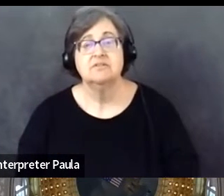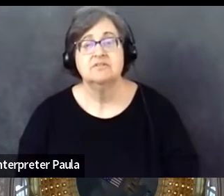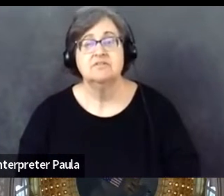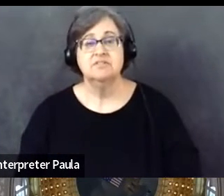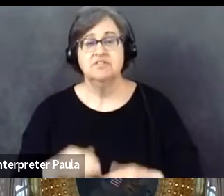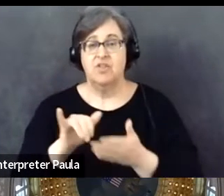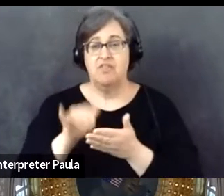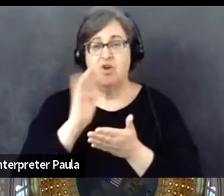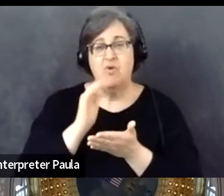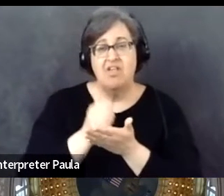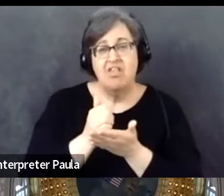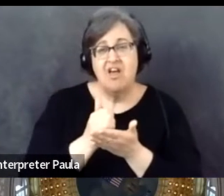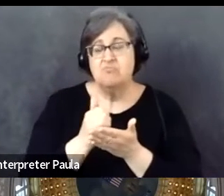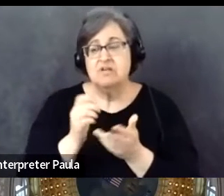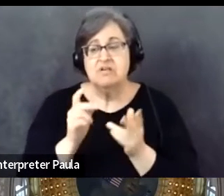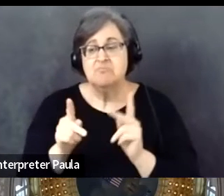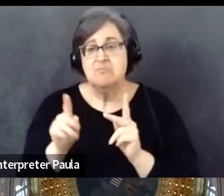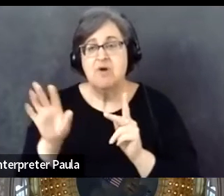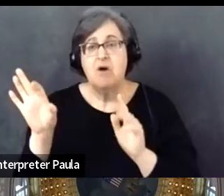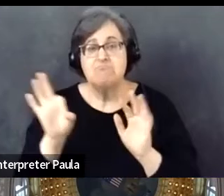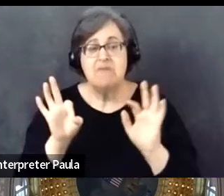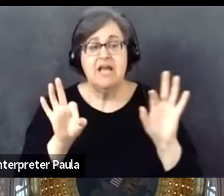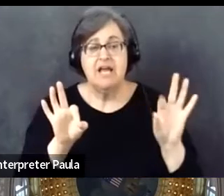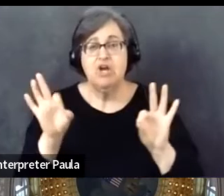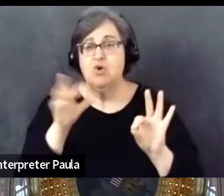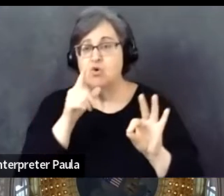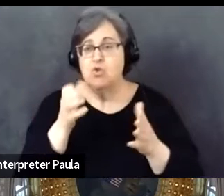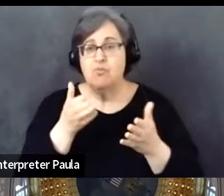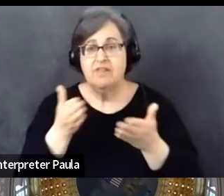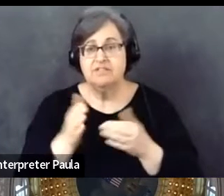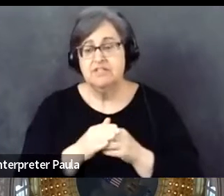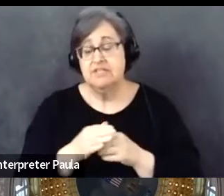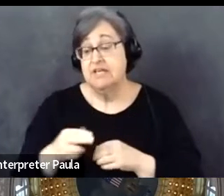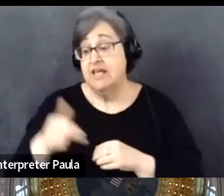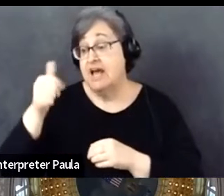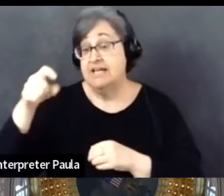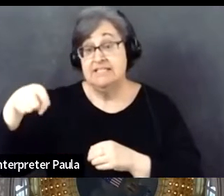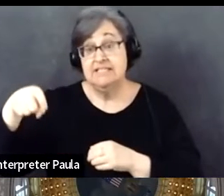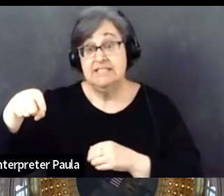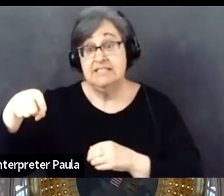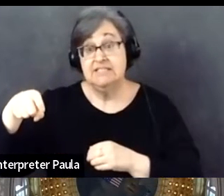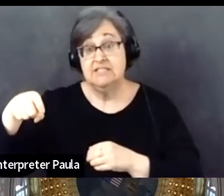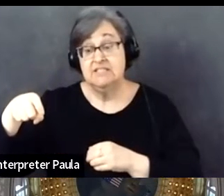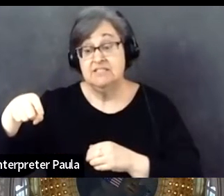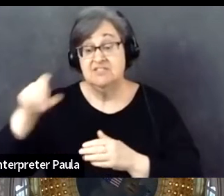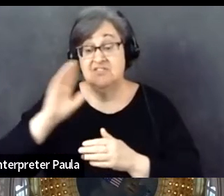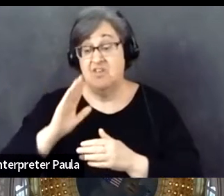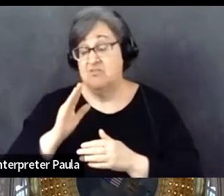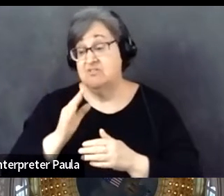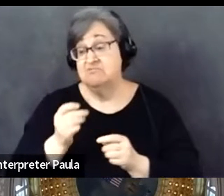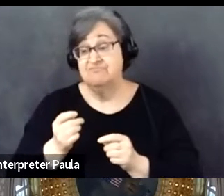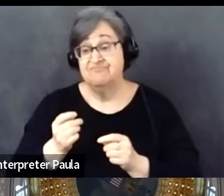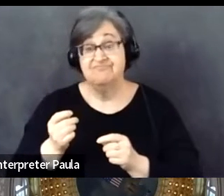and choosing who they want to serve and leaving the highest needs left out. So